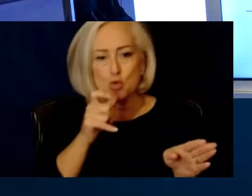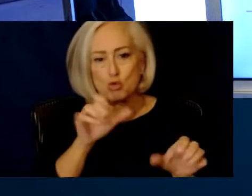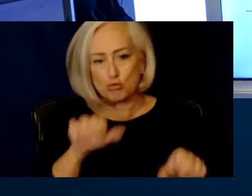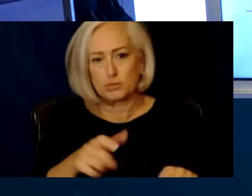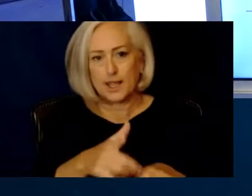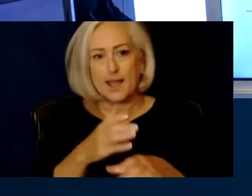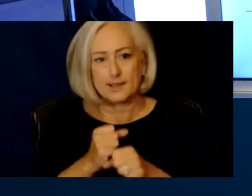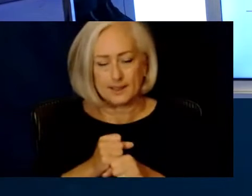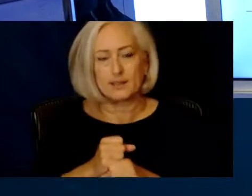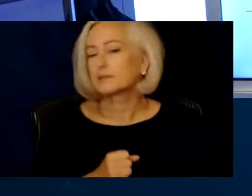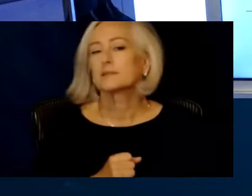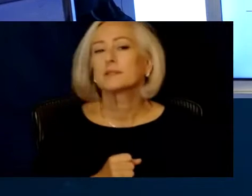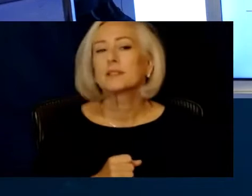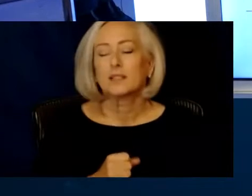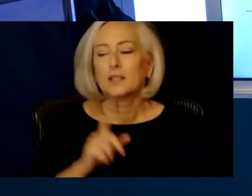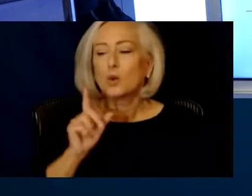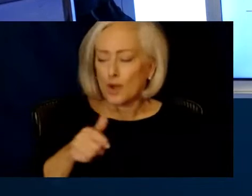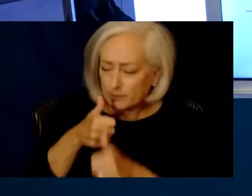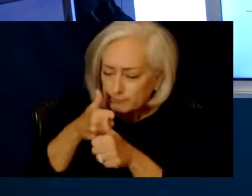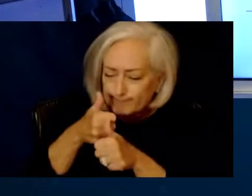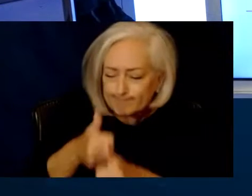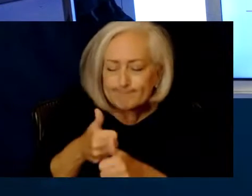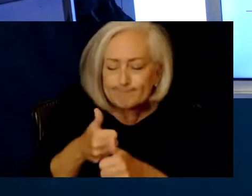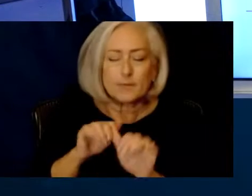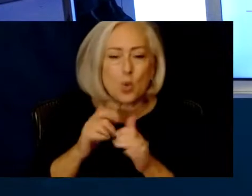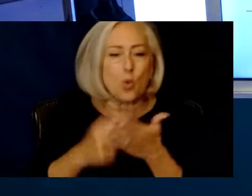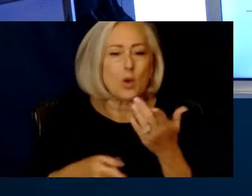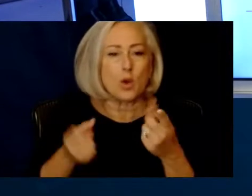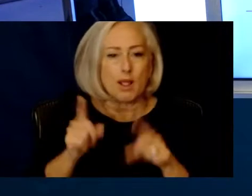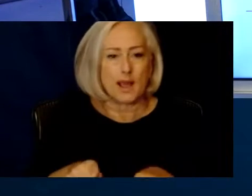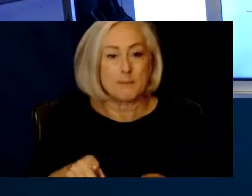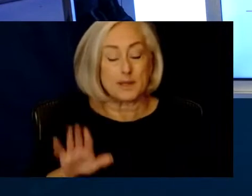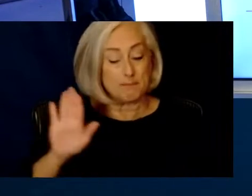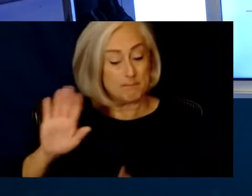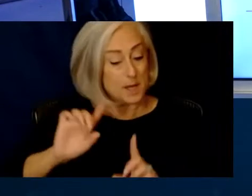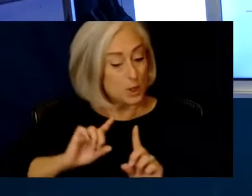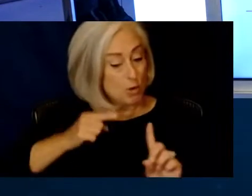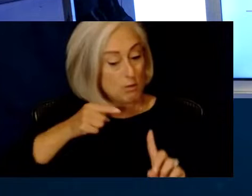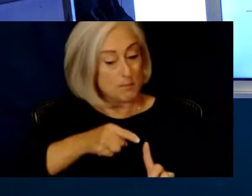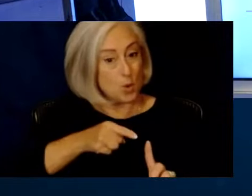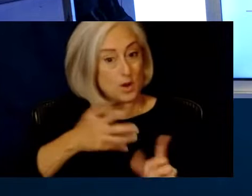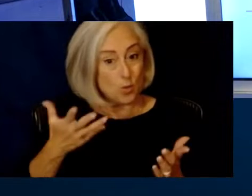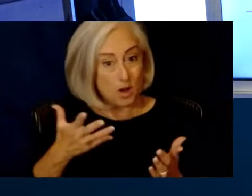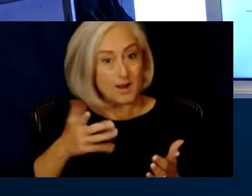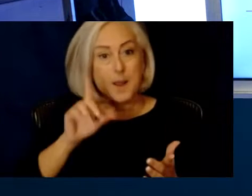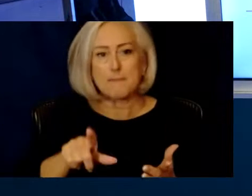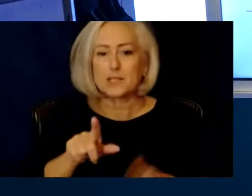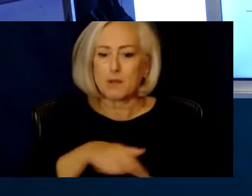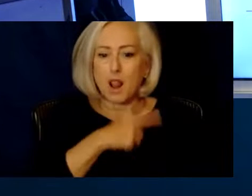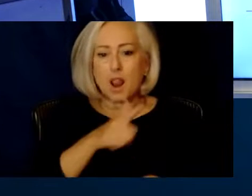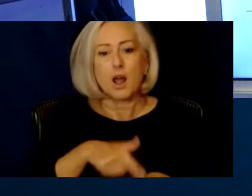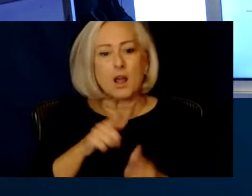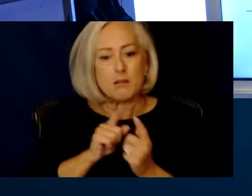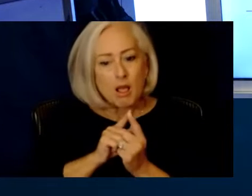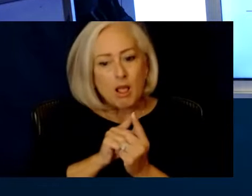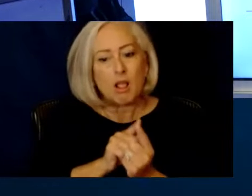closely is how this is going to fare. But as your point, you have to be in prolonged contact with someone who's got open source. So the one way to avoid it is to